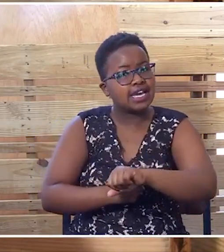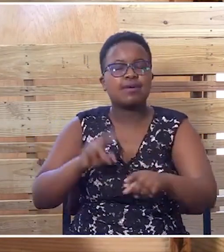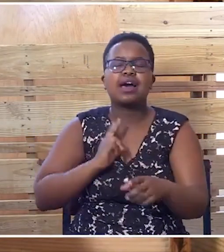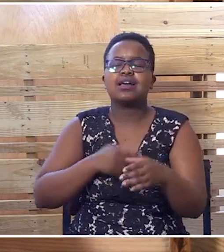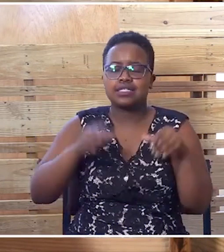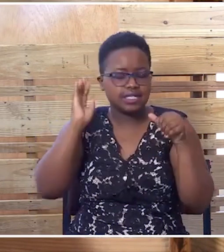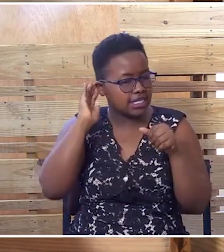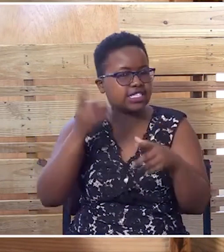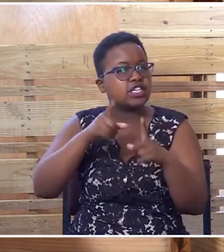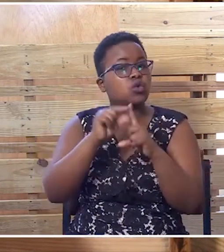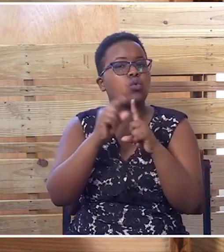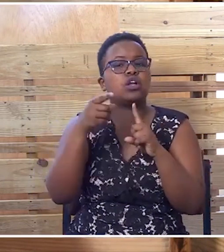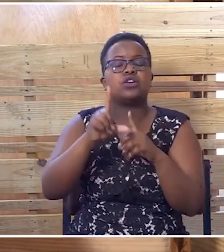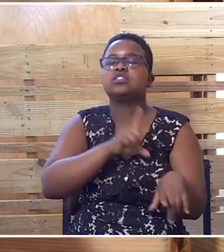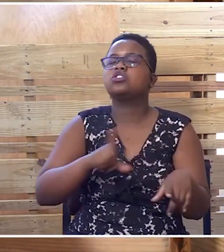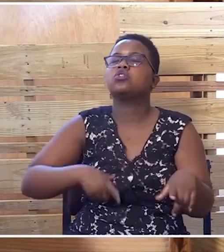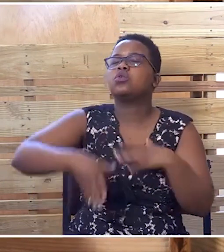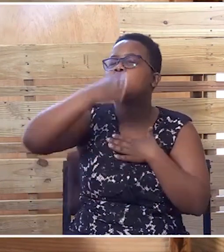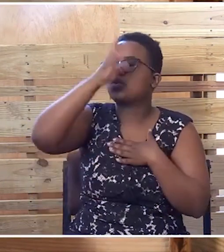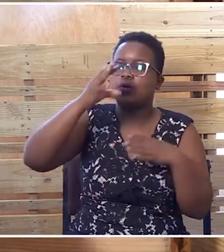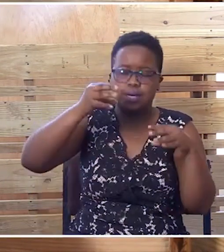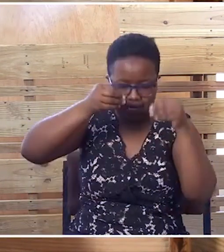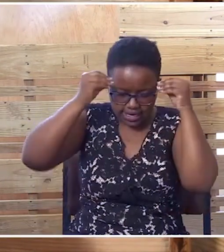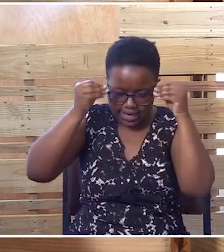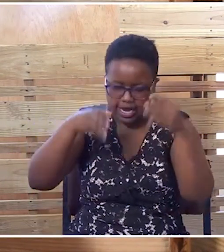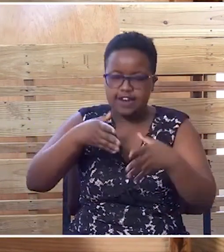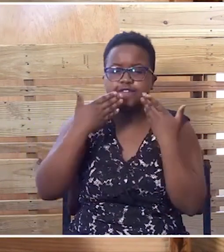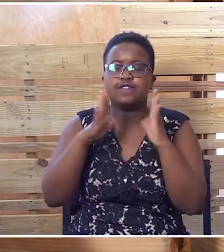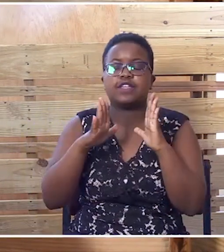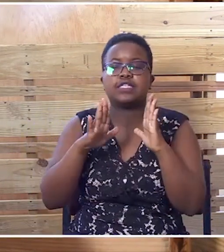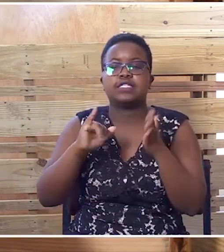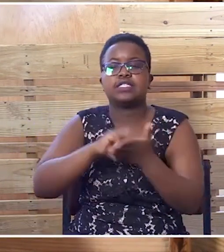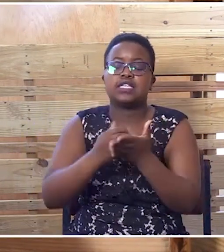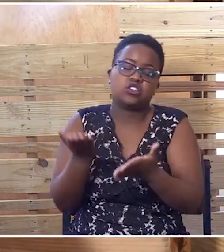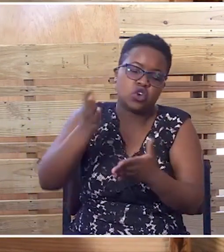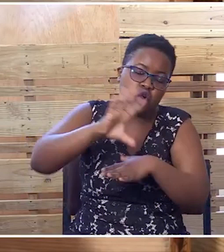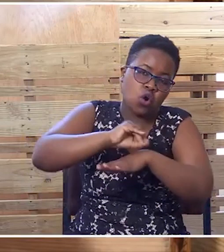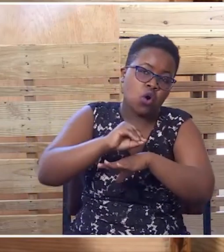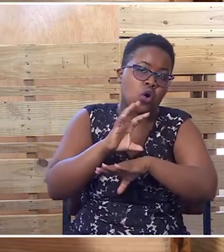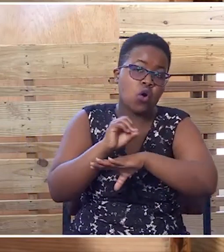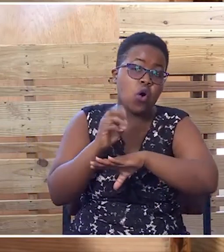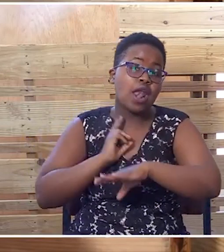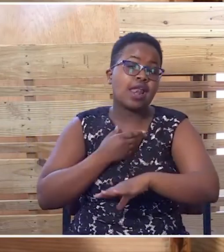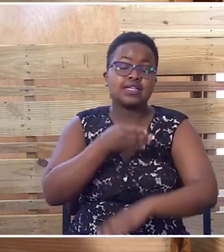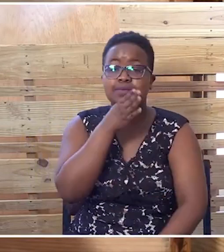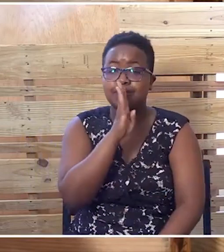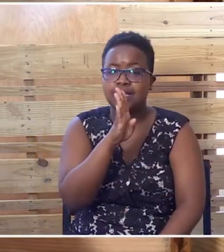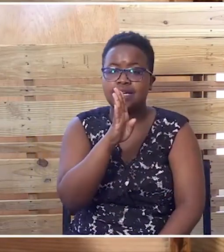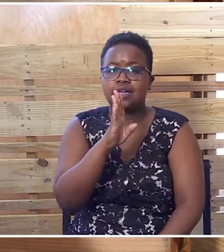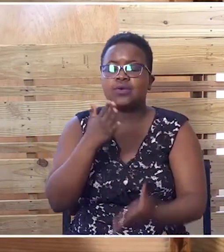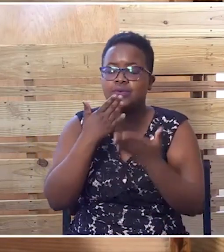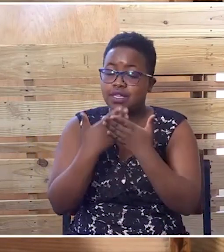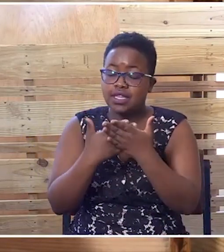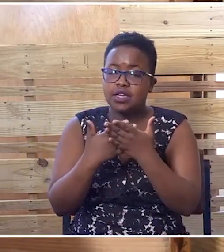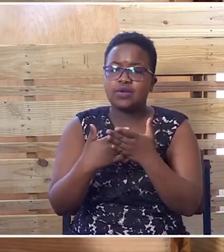today, that Lord God will learn from you and will become that which you've called us to be. We thank you and we pray for